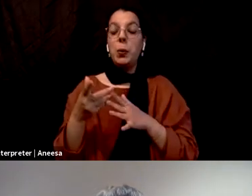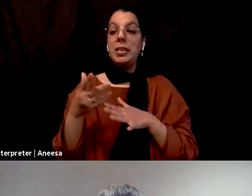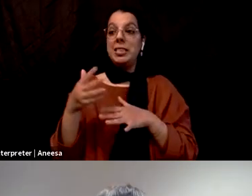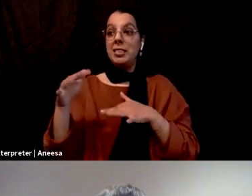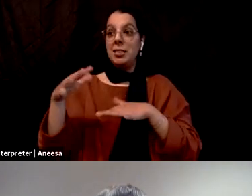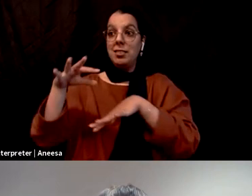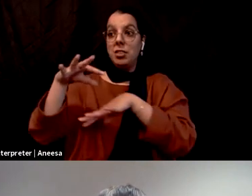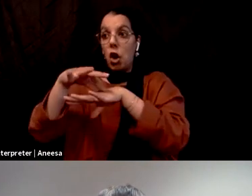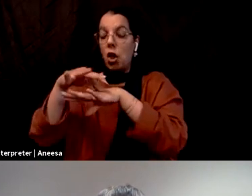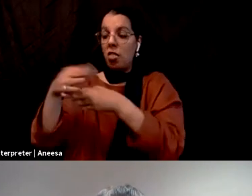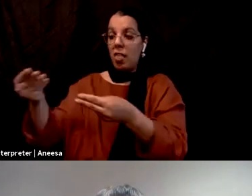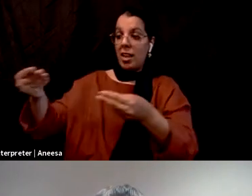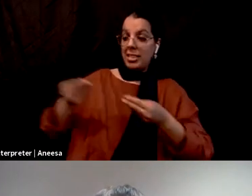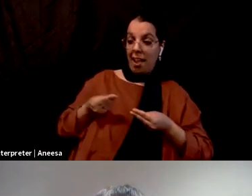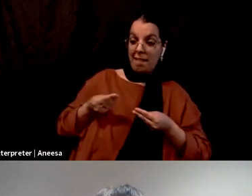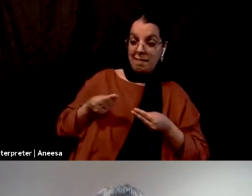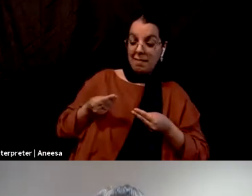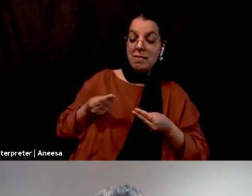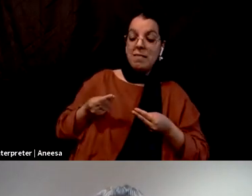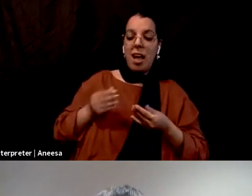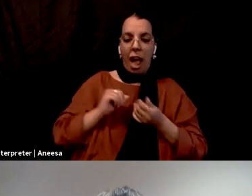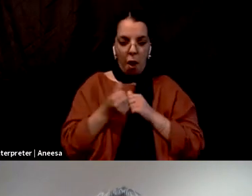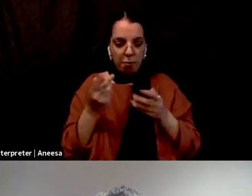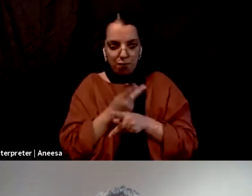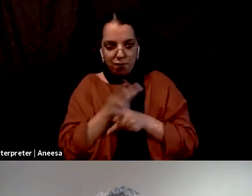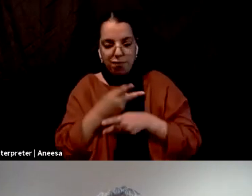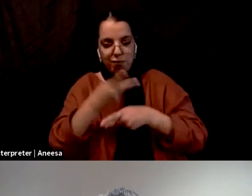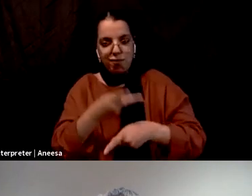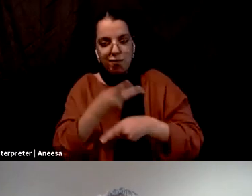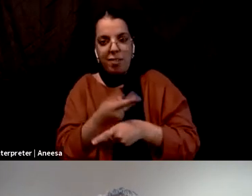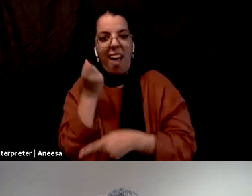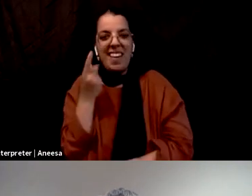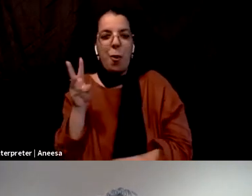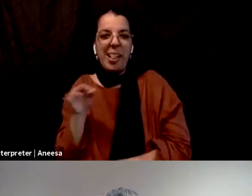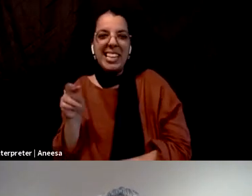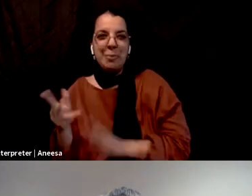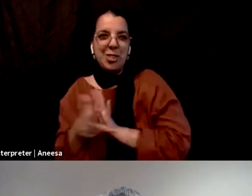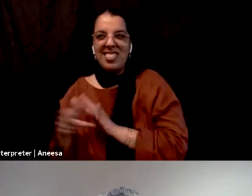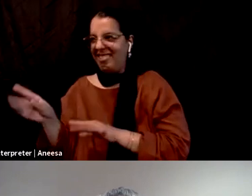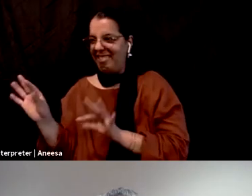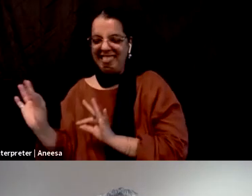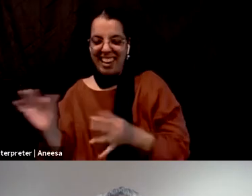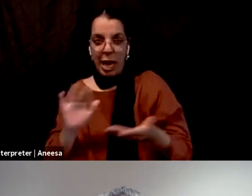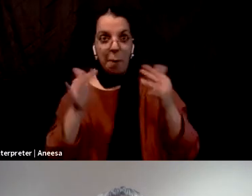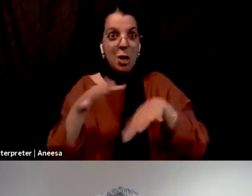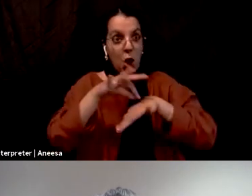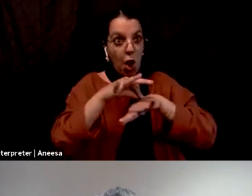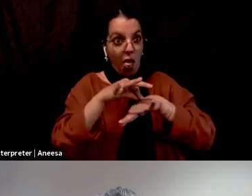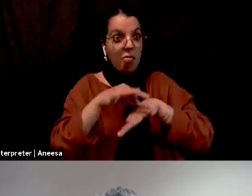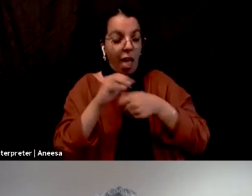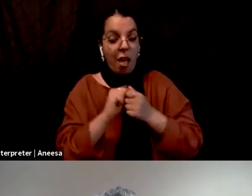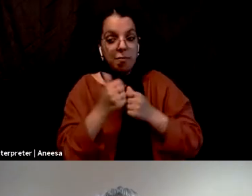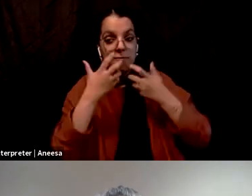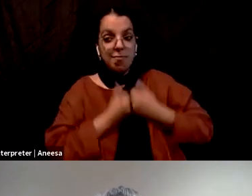to be acknowledged in some final settlement agreement through the Williams Treaties. But, you know, that is the way I see